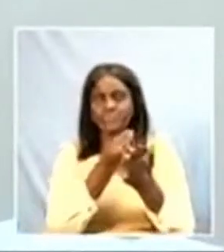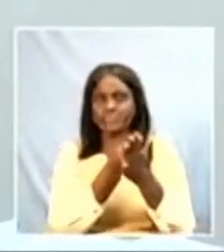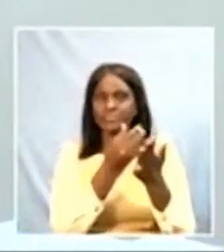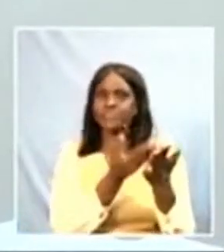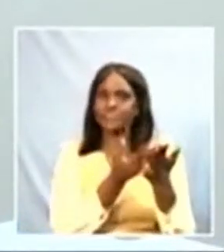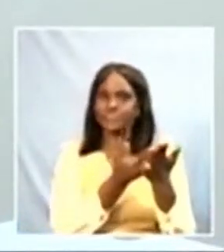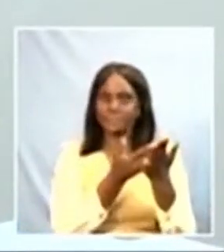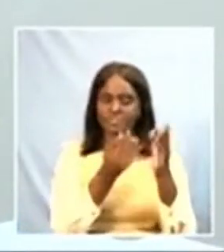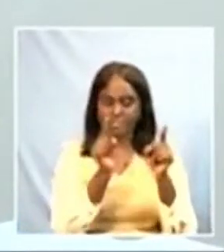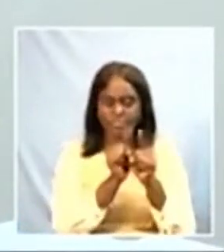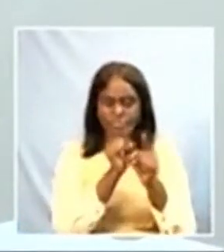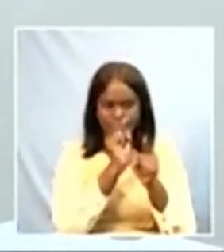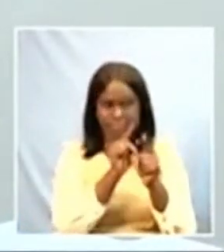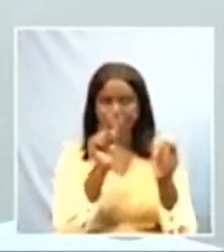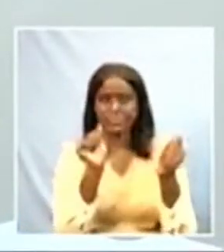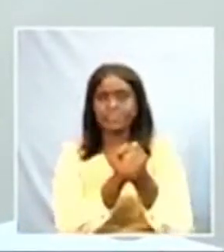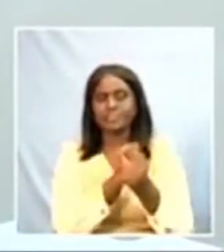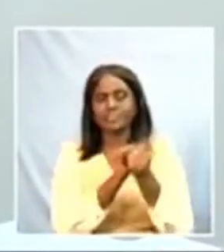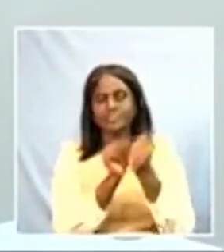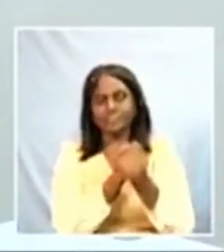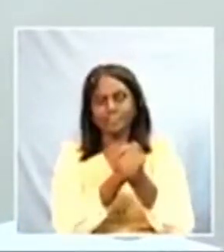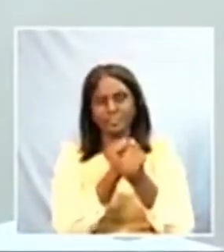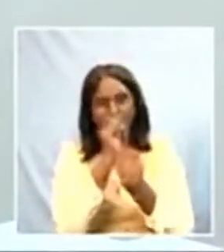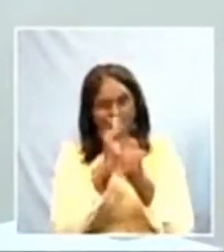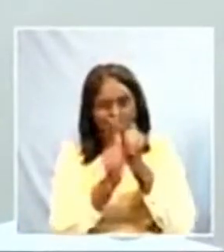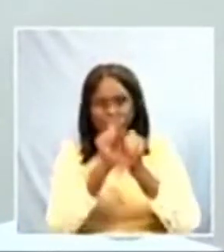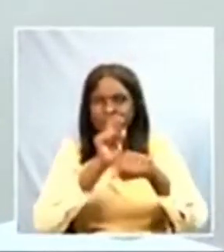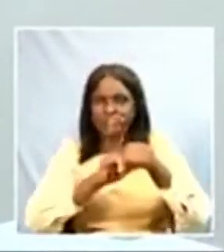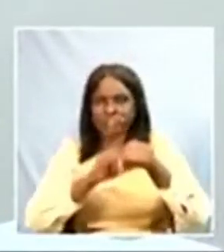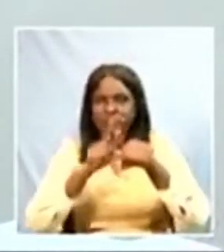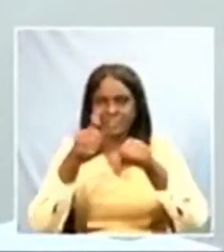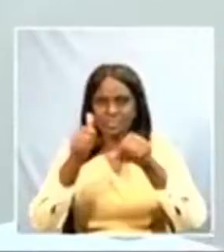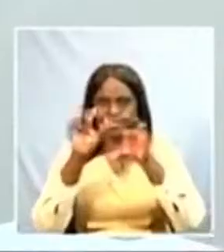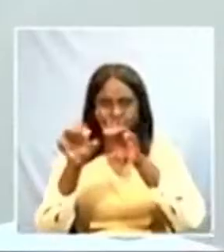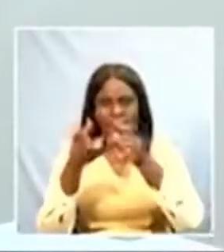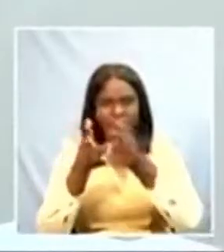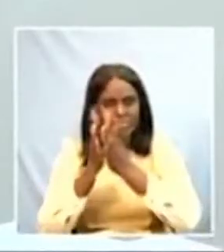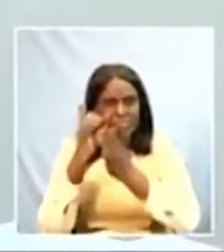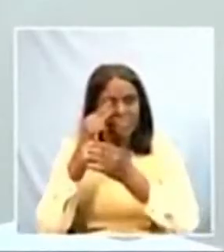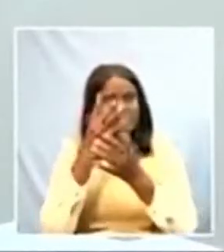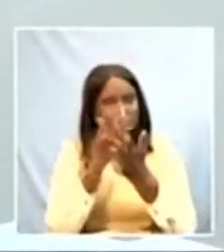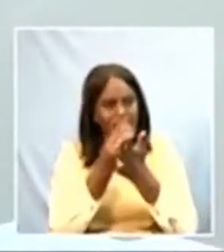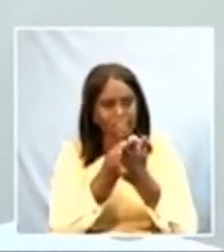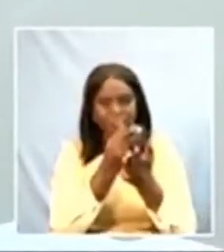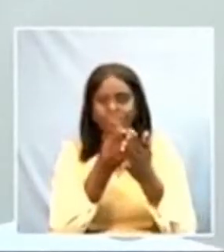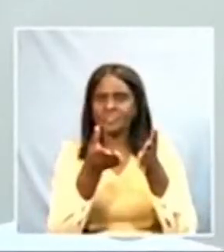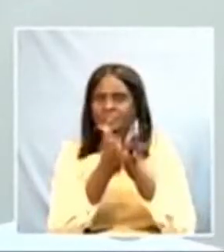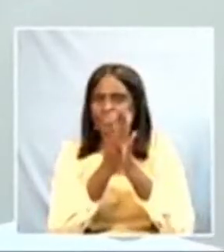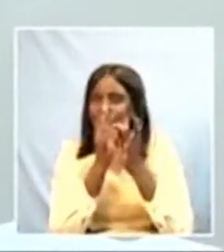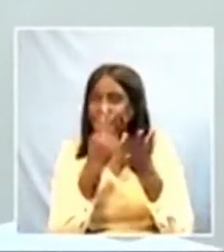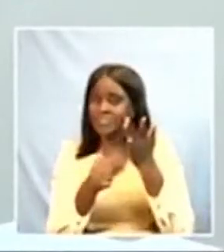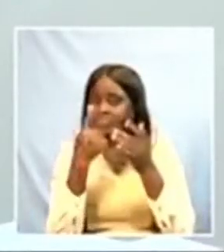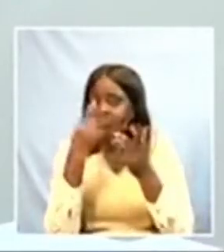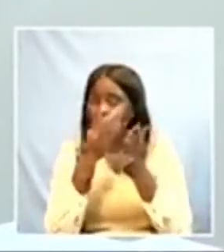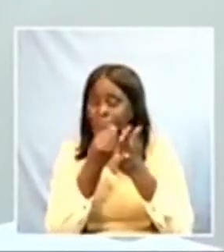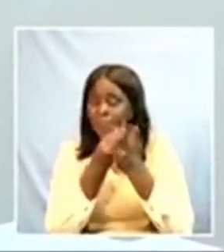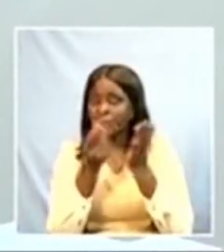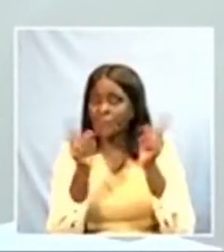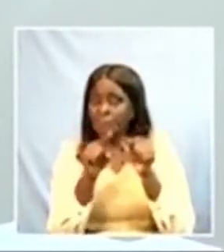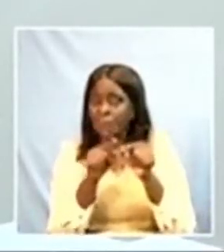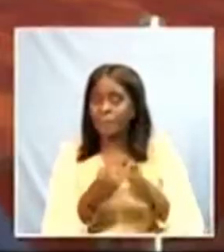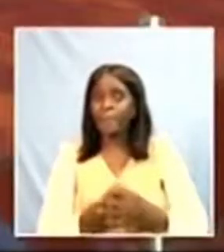payment, and liquidated damages. At which point do you claim for liquidated damages?